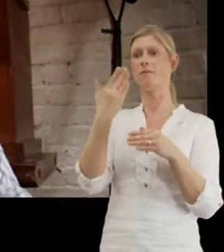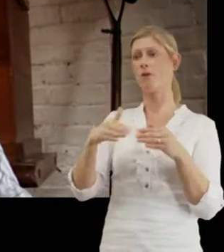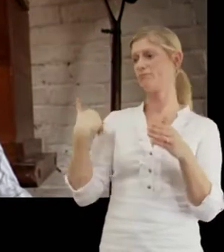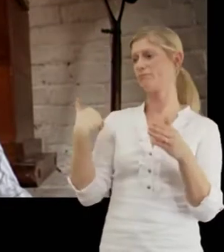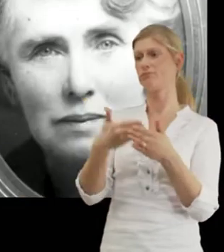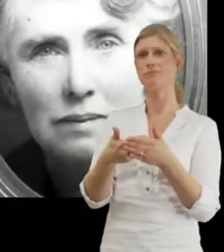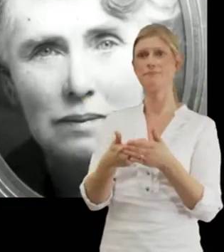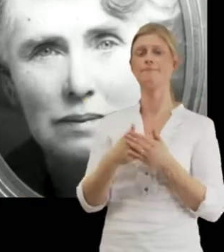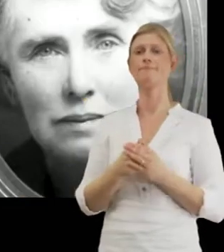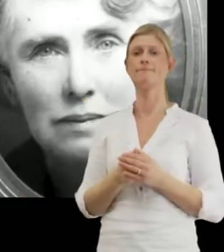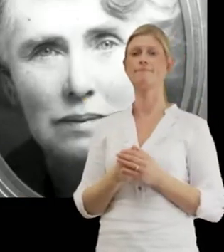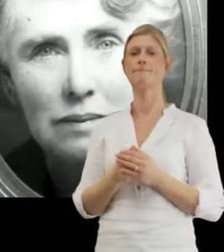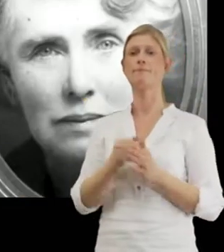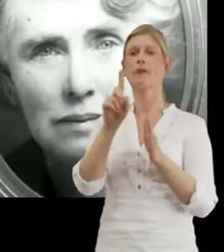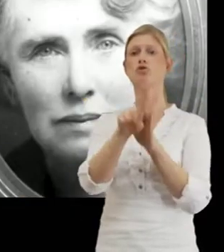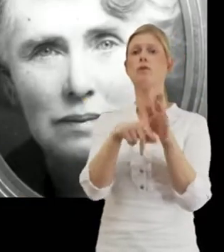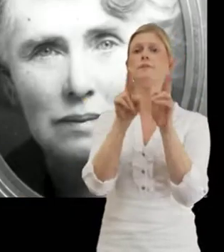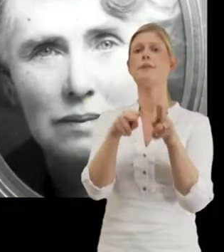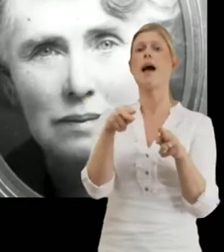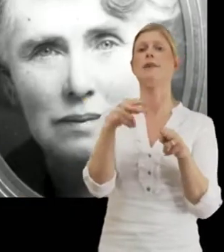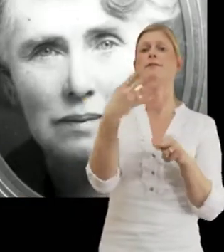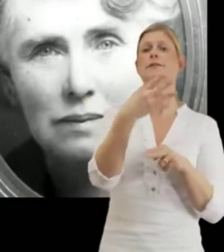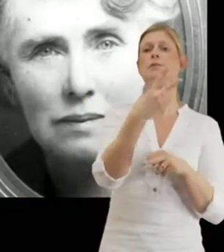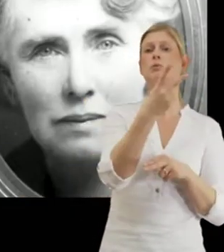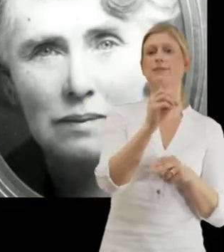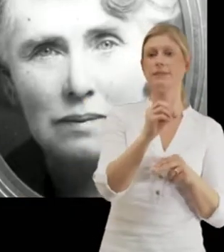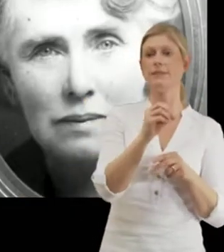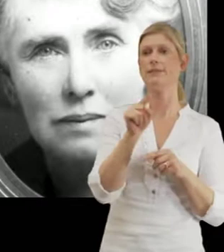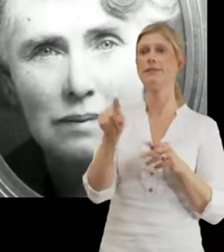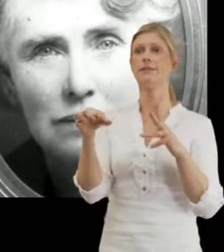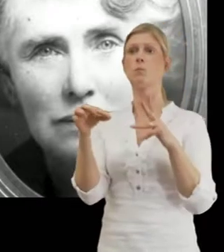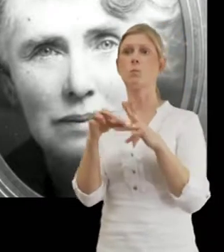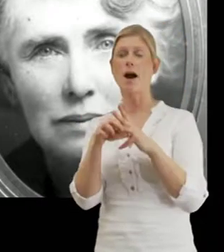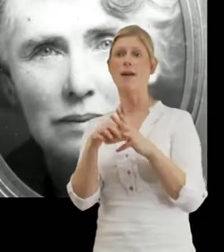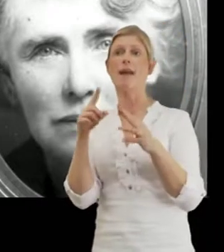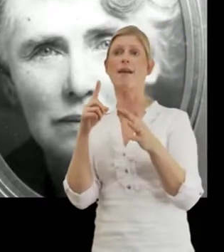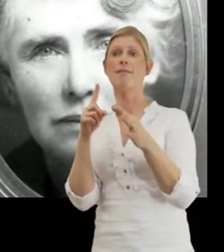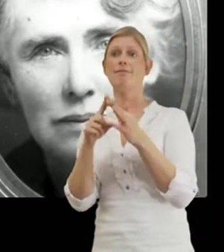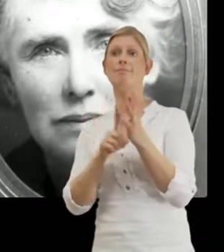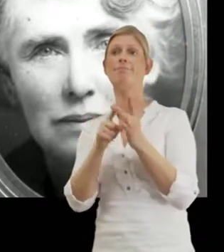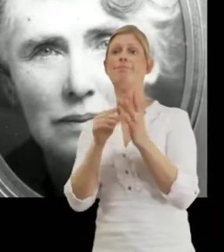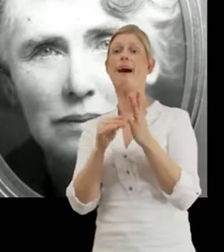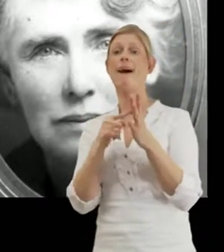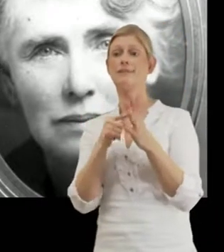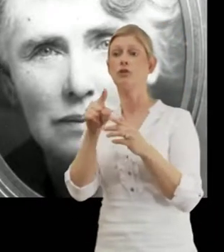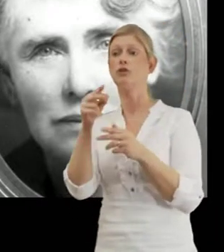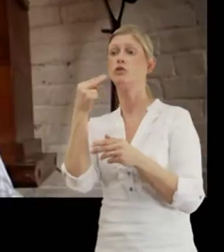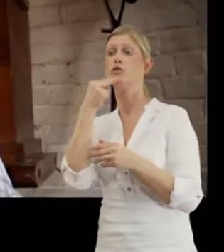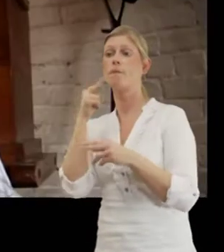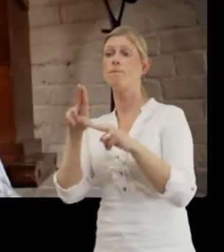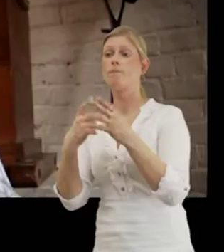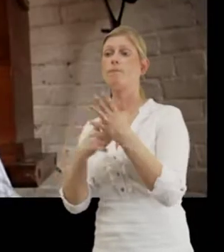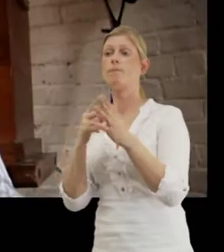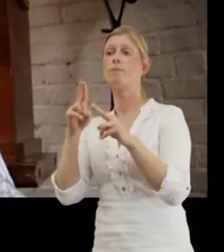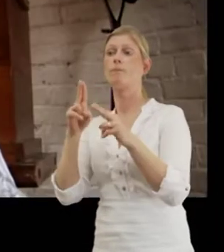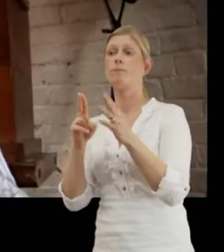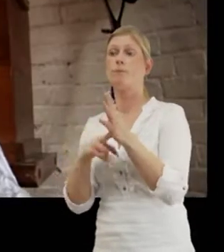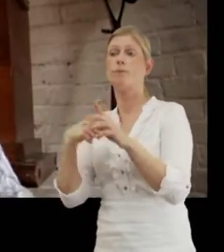John died in 1920, and his wife Eliza was the owner, and her son Frank ran it. And when she died